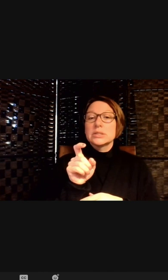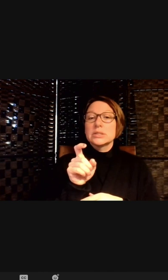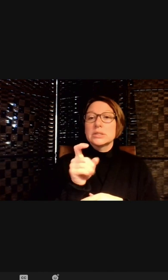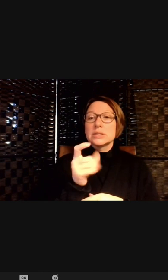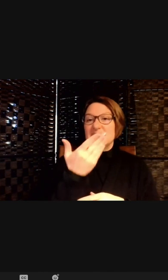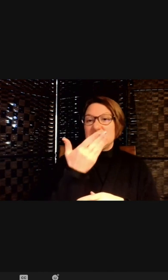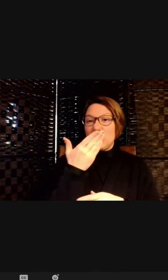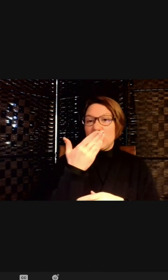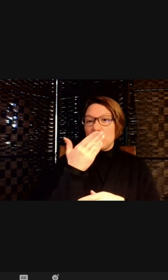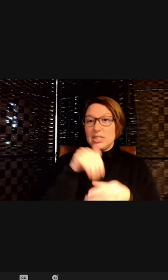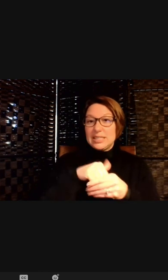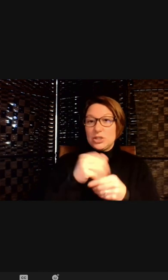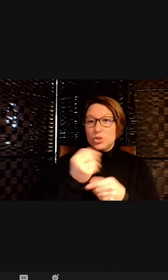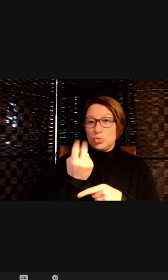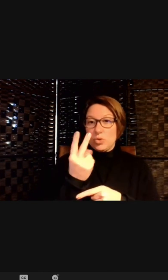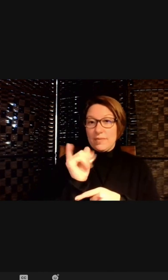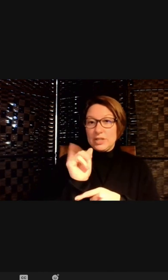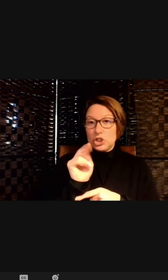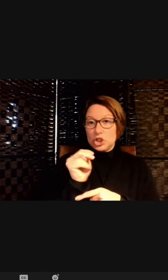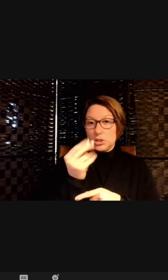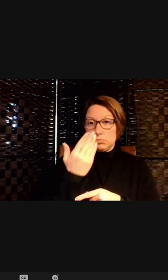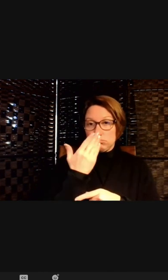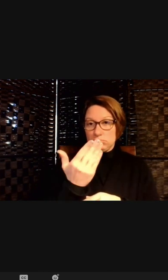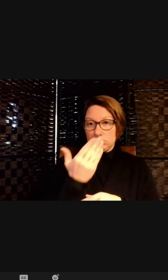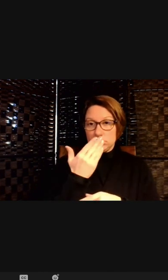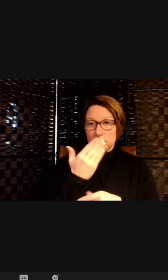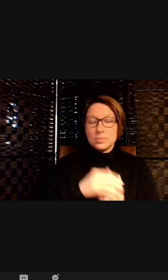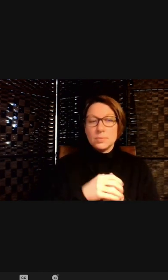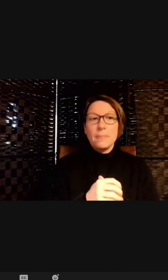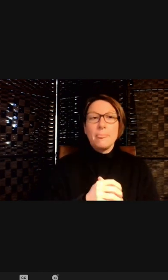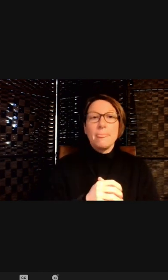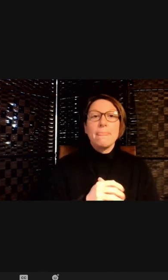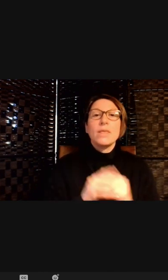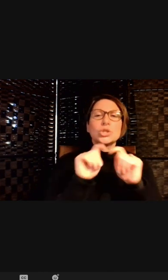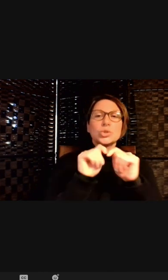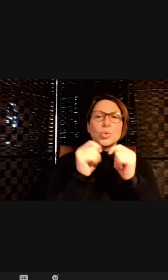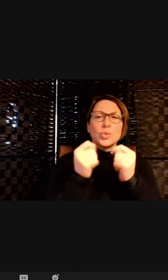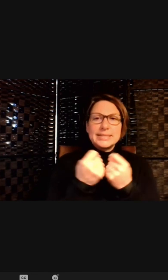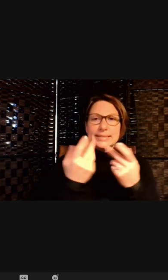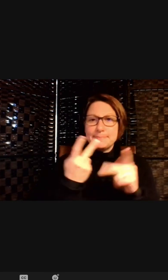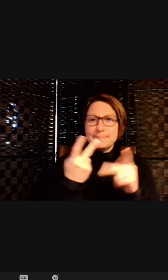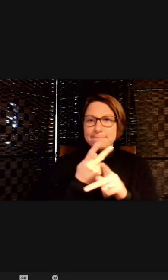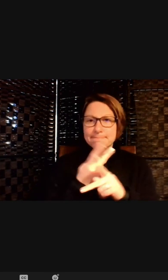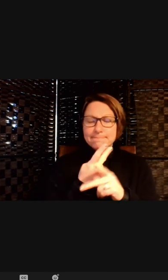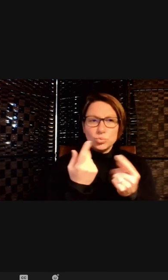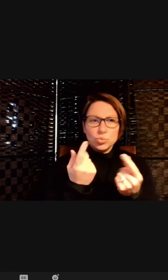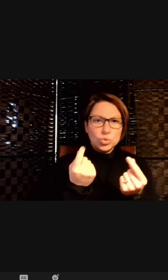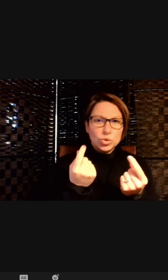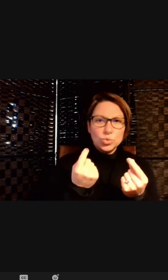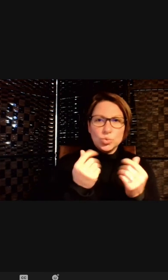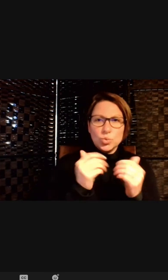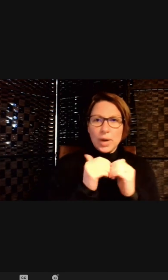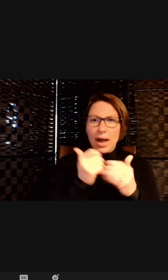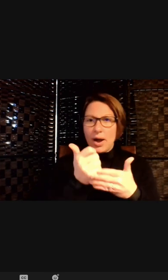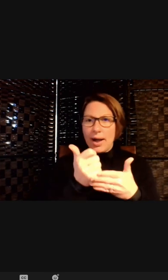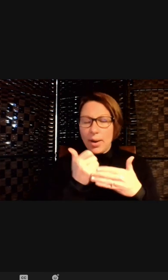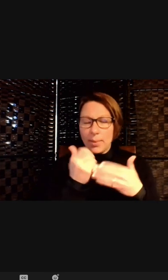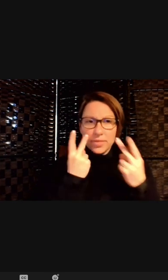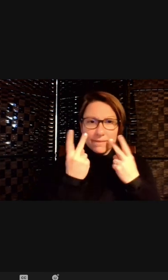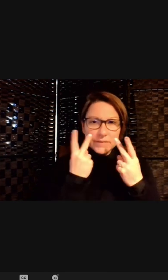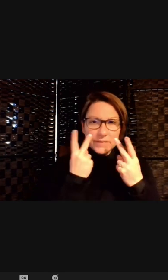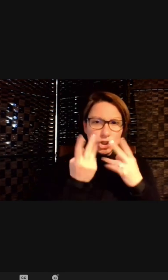location, so within 12 inches. So here, the team is trying to figure out what do we do to help her with her vision throughout her